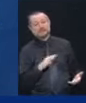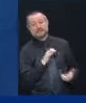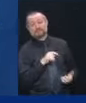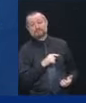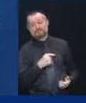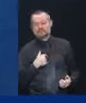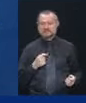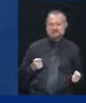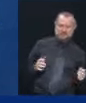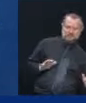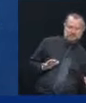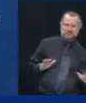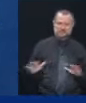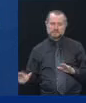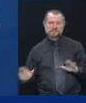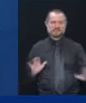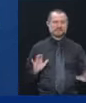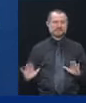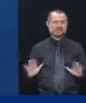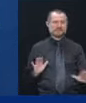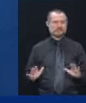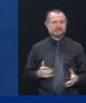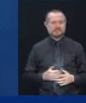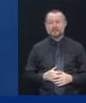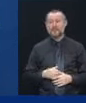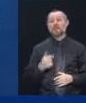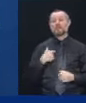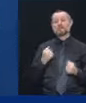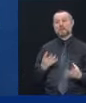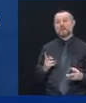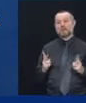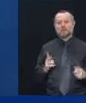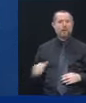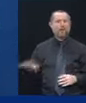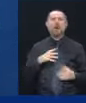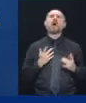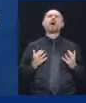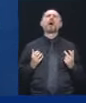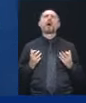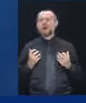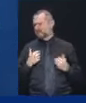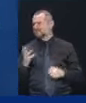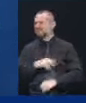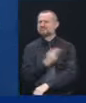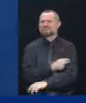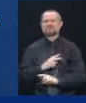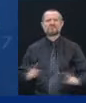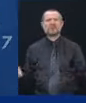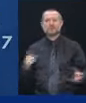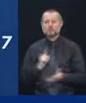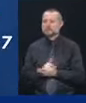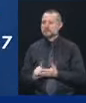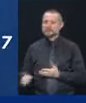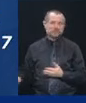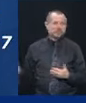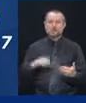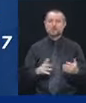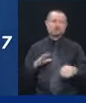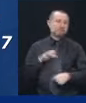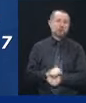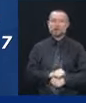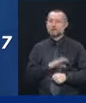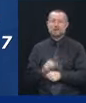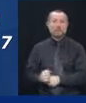facing. And that's why you have so many people chasing vaccines every week and vaccine appointments.